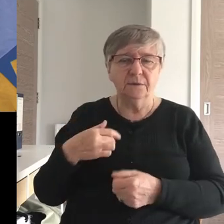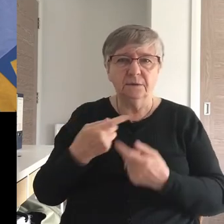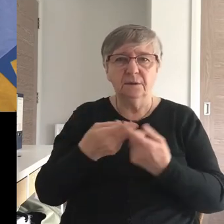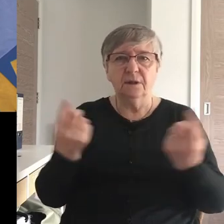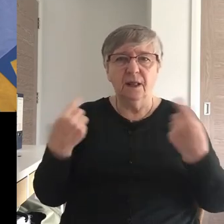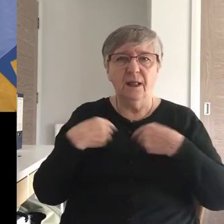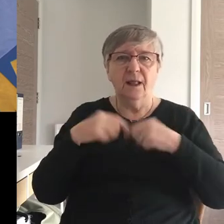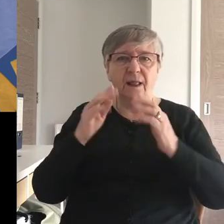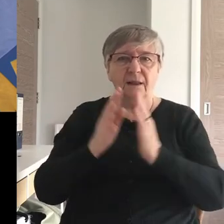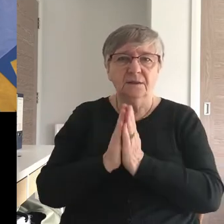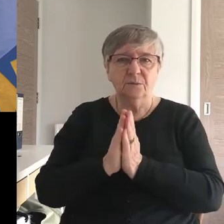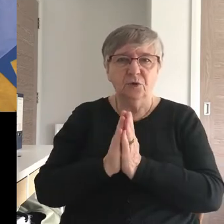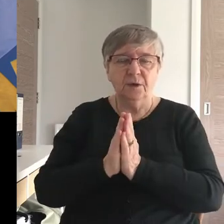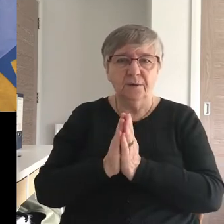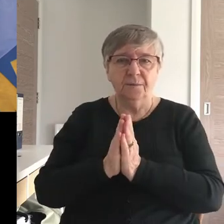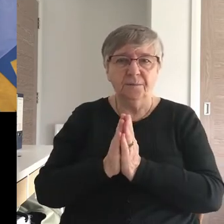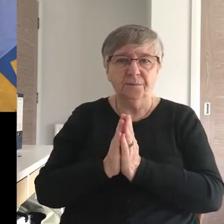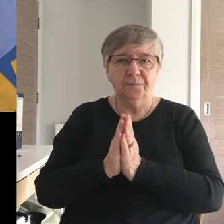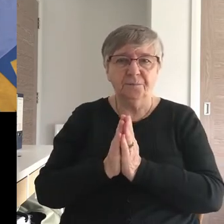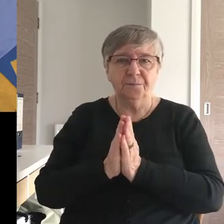pray.